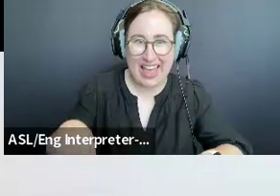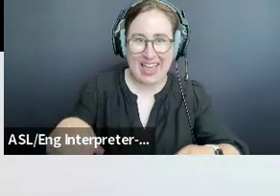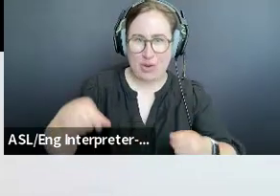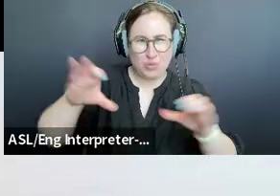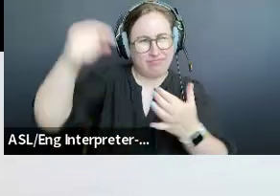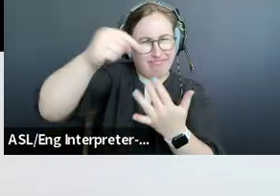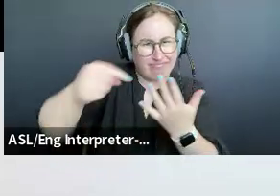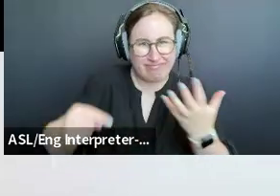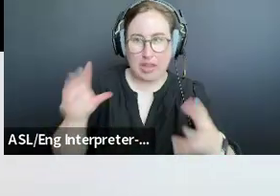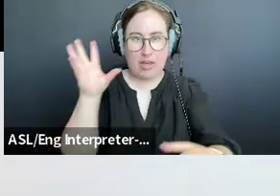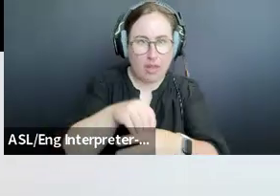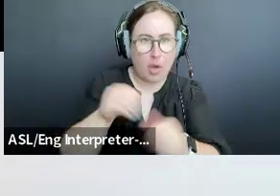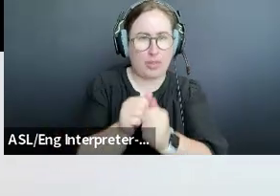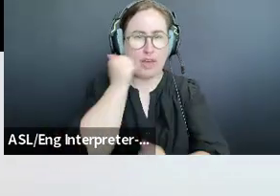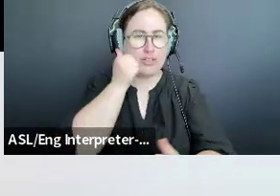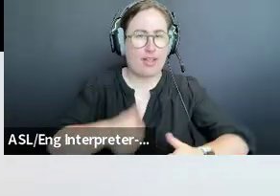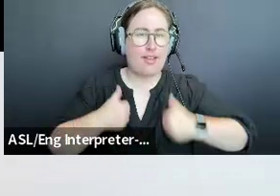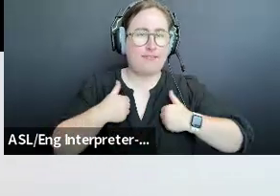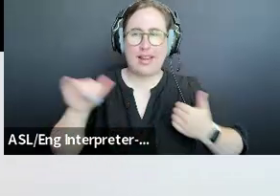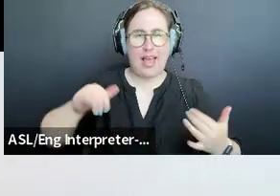in community life as everyone else.